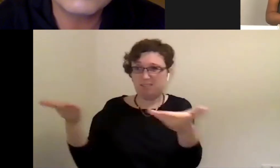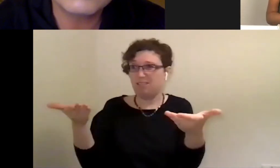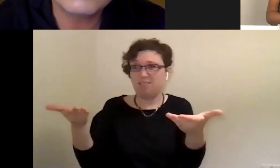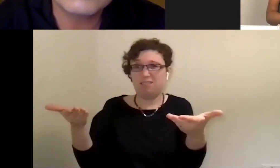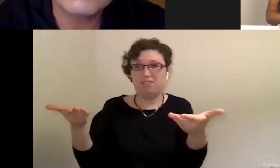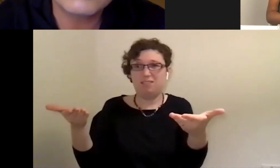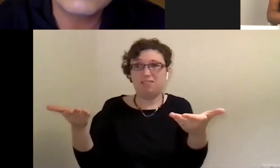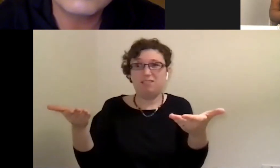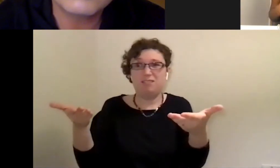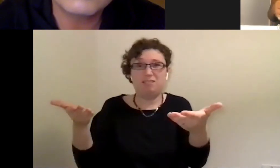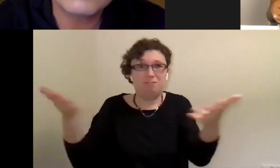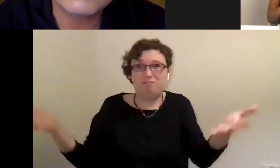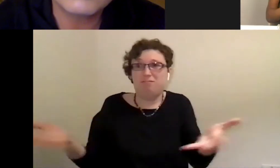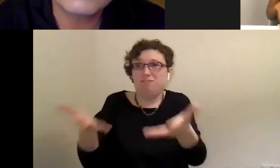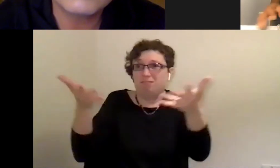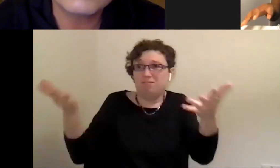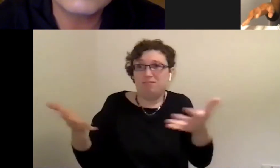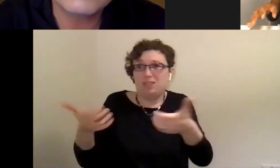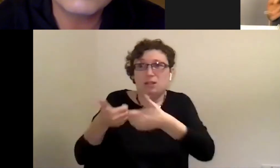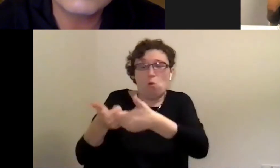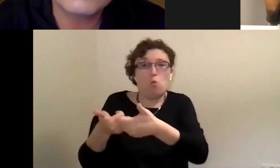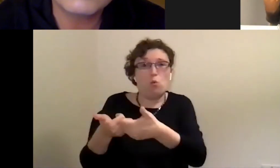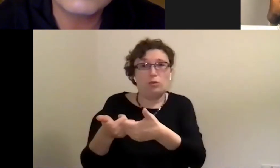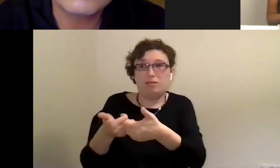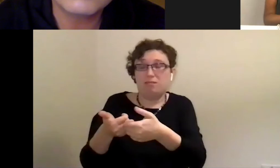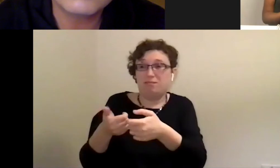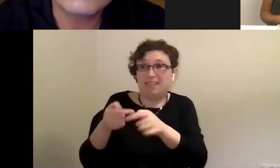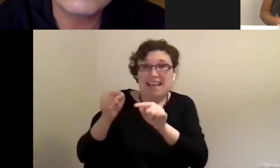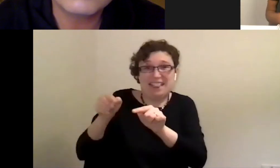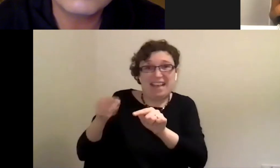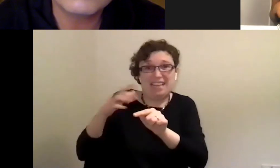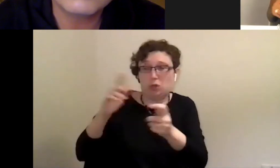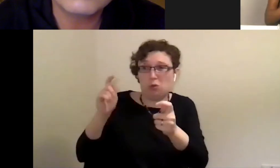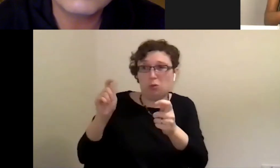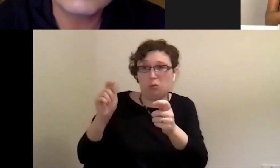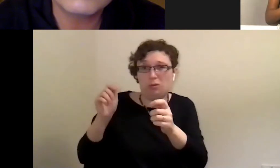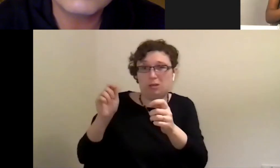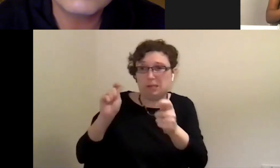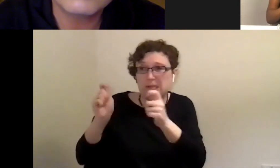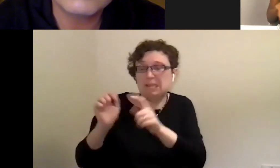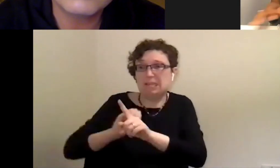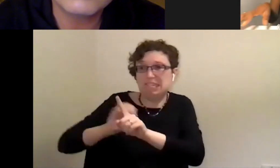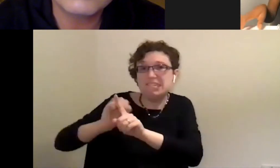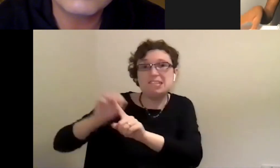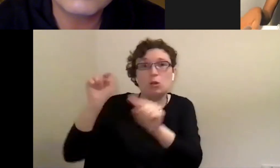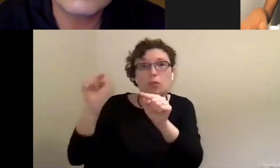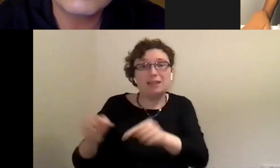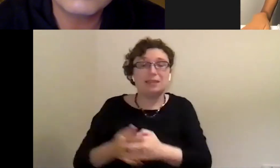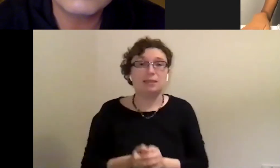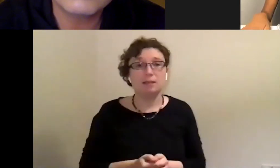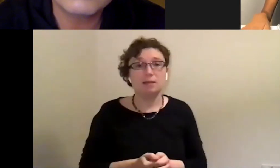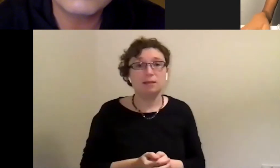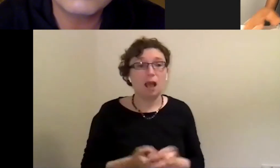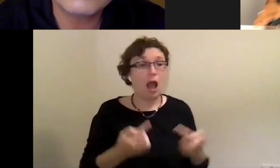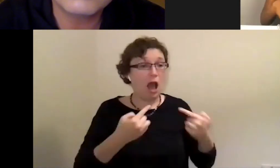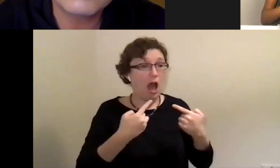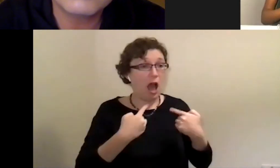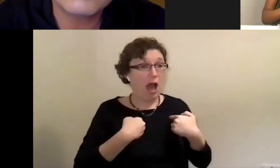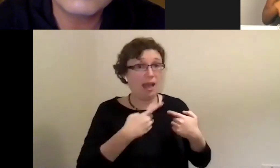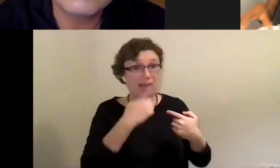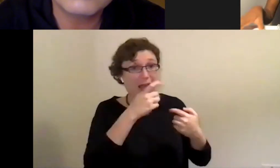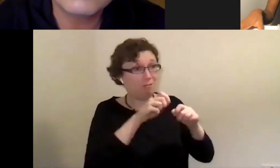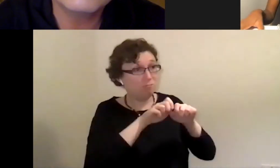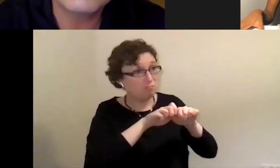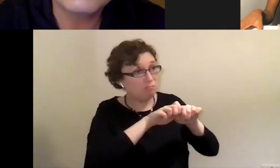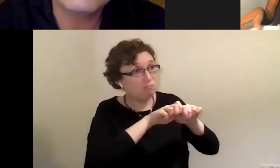for example. Also, it's about, I found, especially within Black Lives Matter, like connecting with different Black Lives Matter